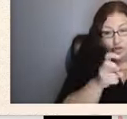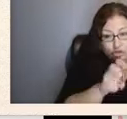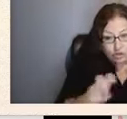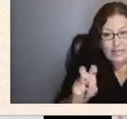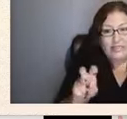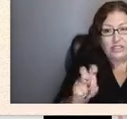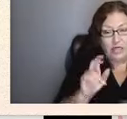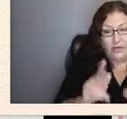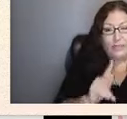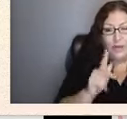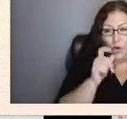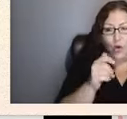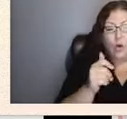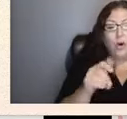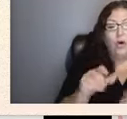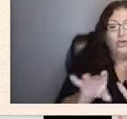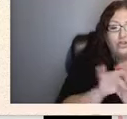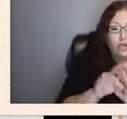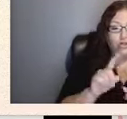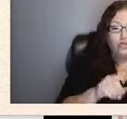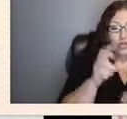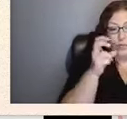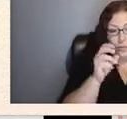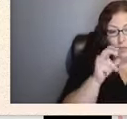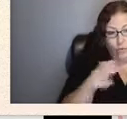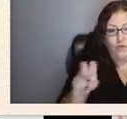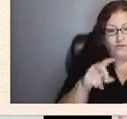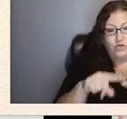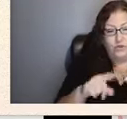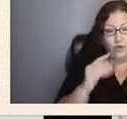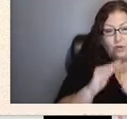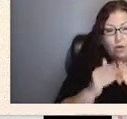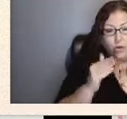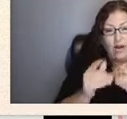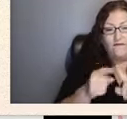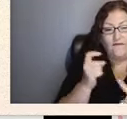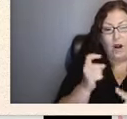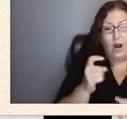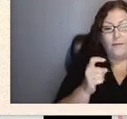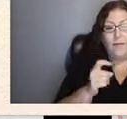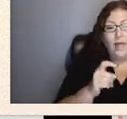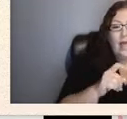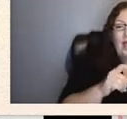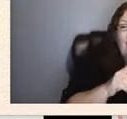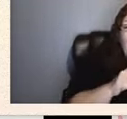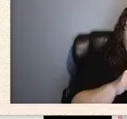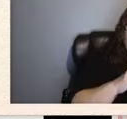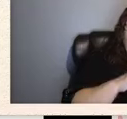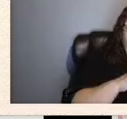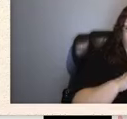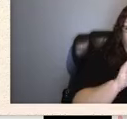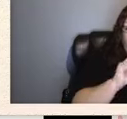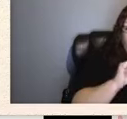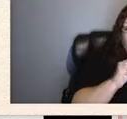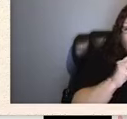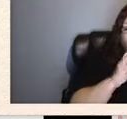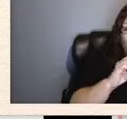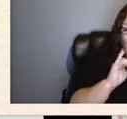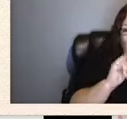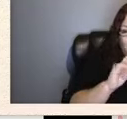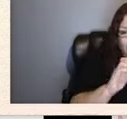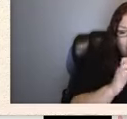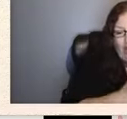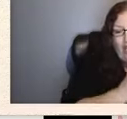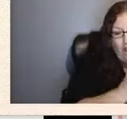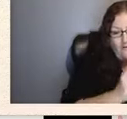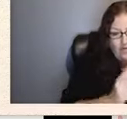who have chosen to move into the community from an intermediate care facility for individuals with intellectual and developmental